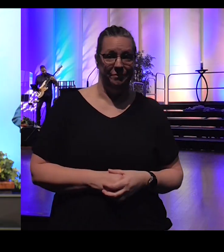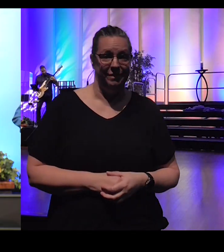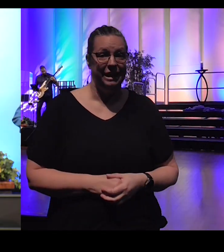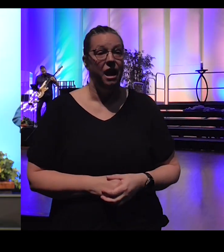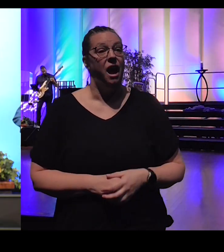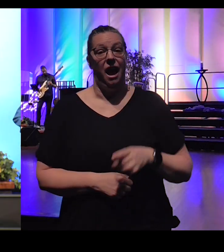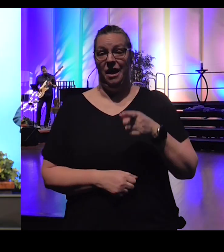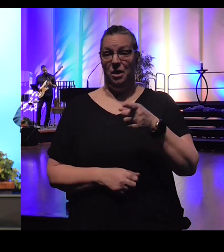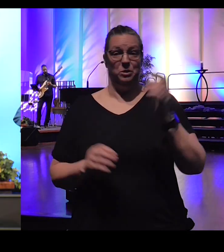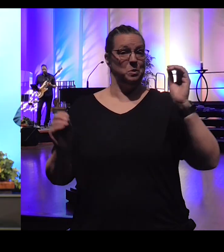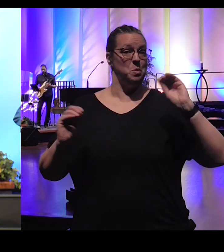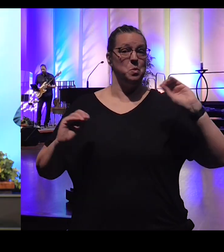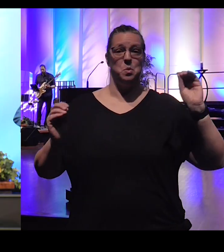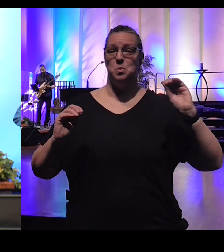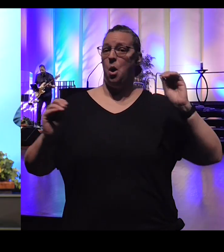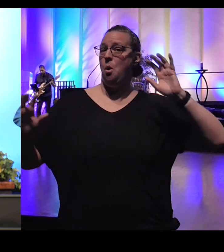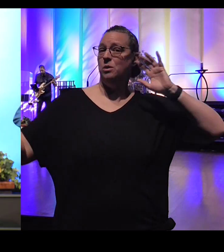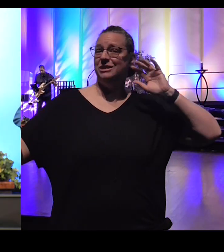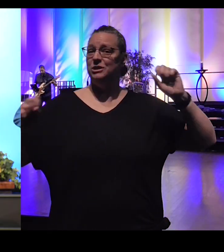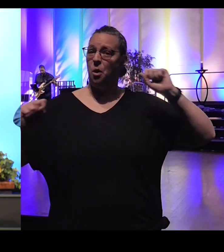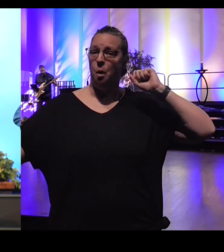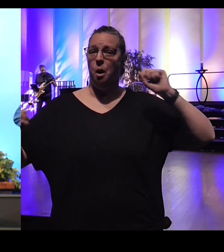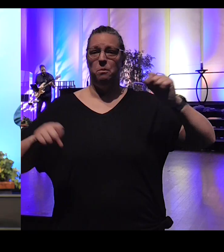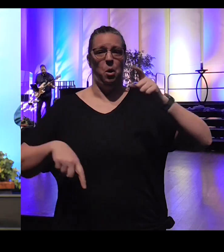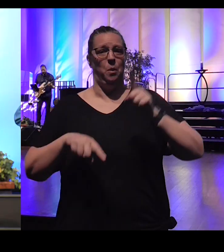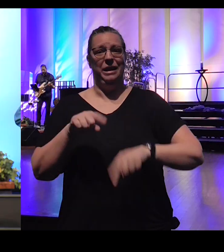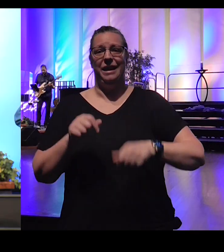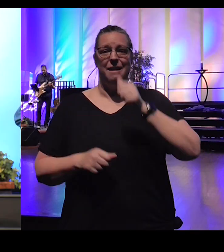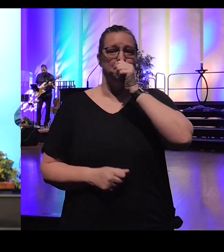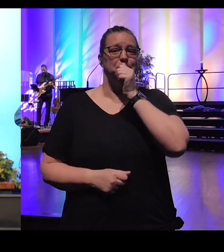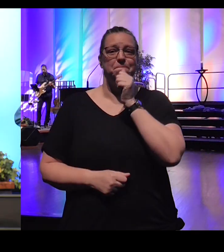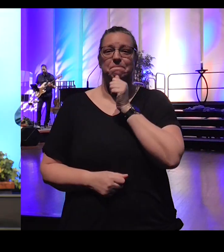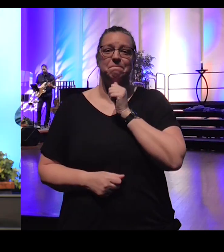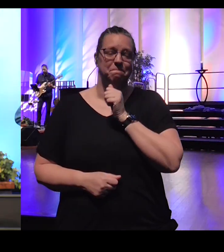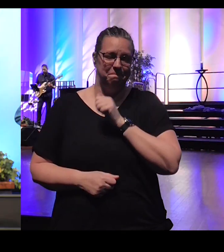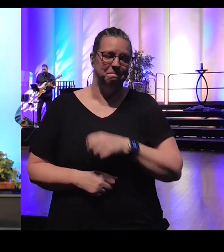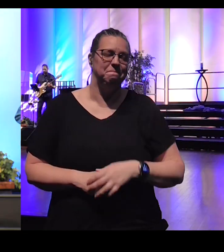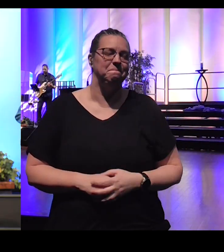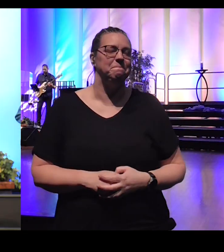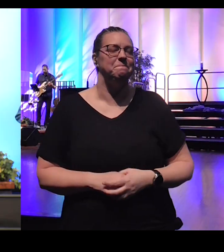no storm that we can't weather